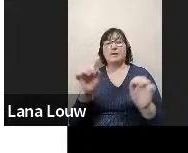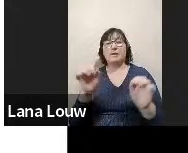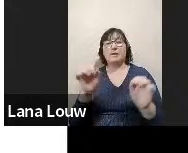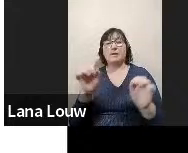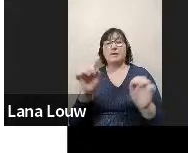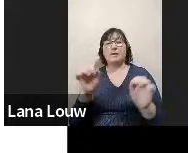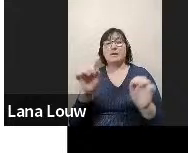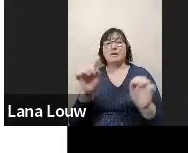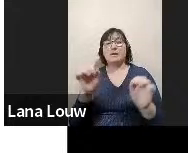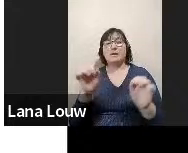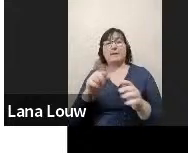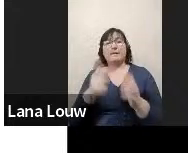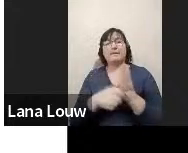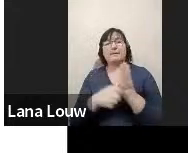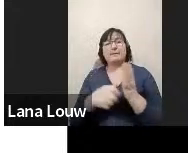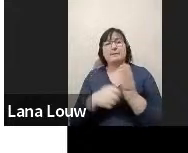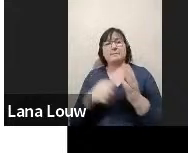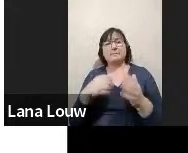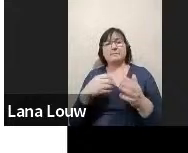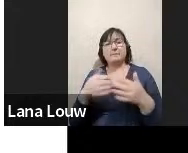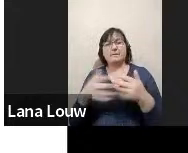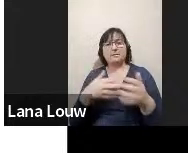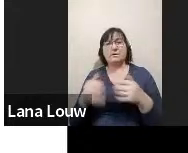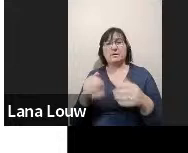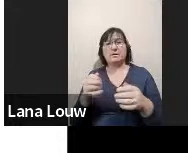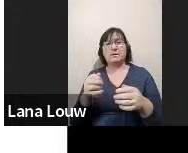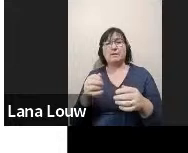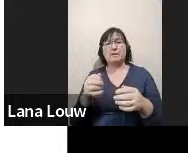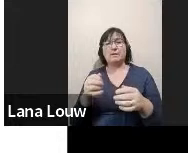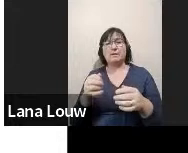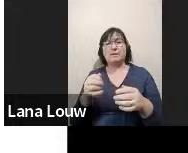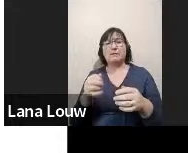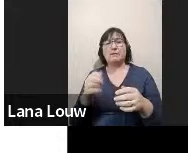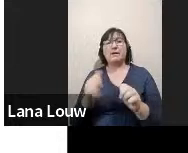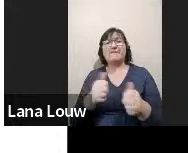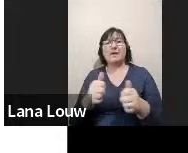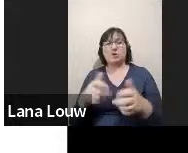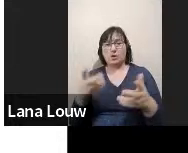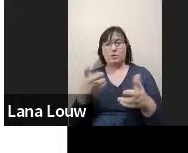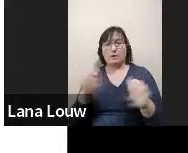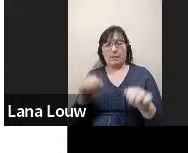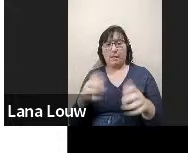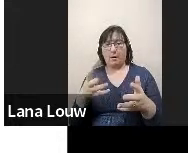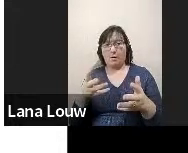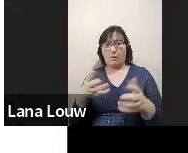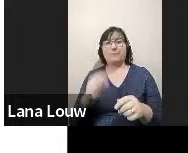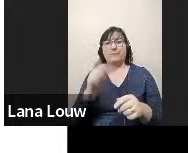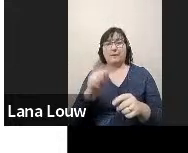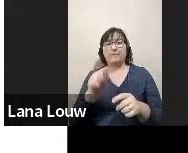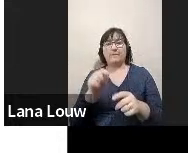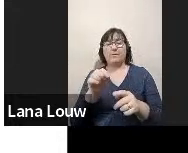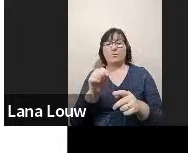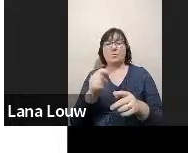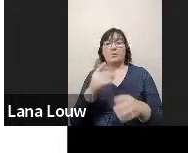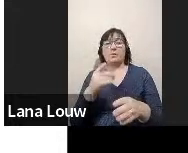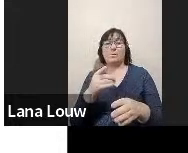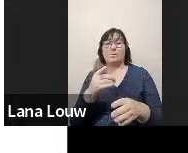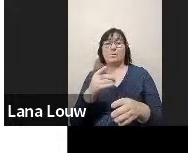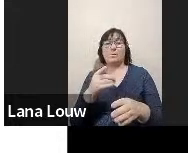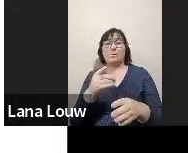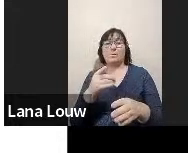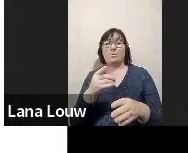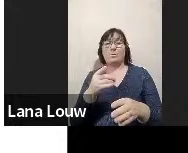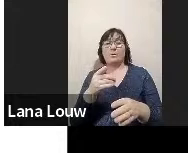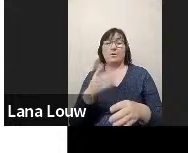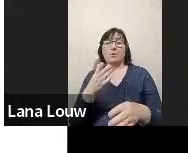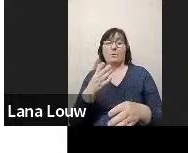for individuals in the following circumstances. One, if you're the executor that's acting on behalf of a deceased estate or insolvent estate, that means